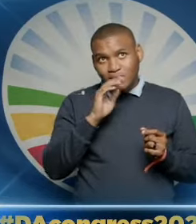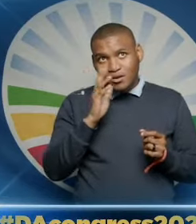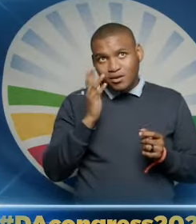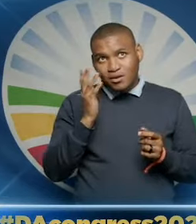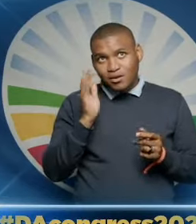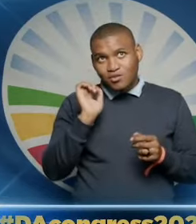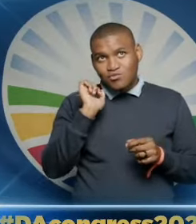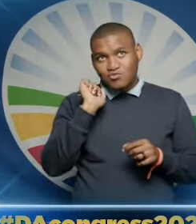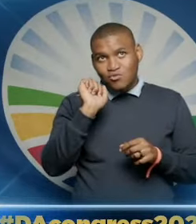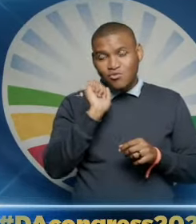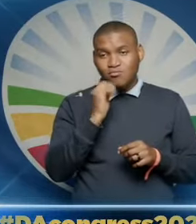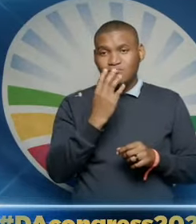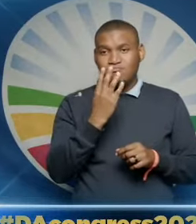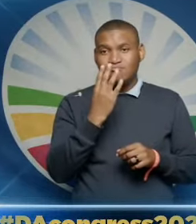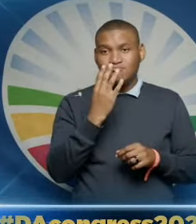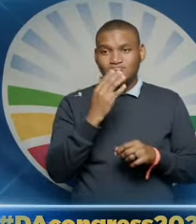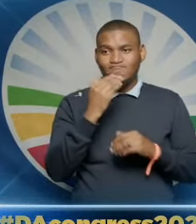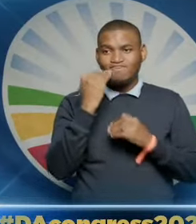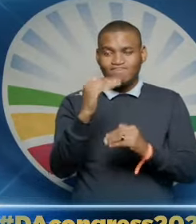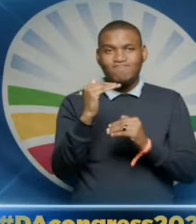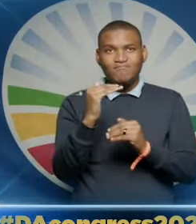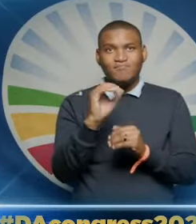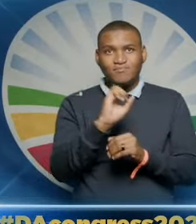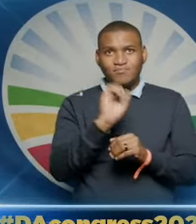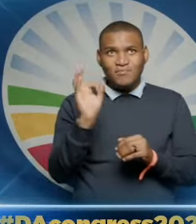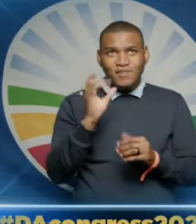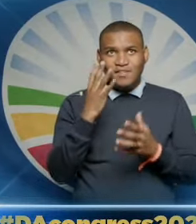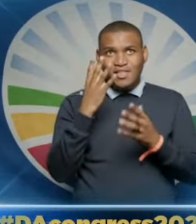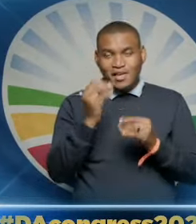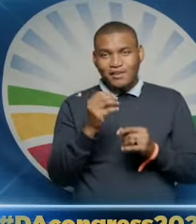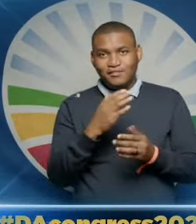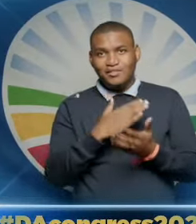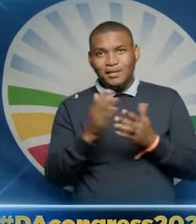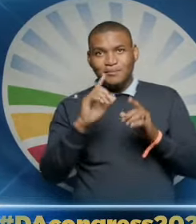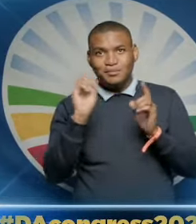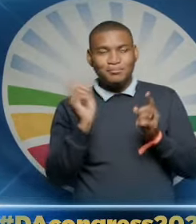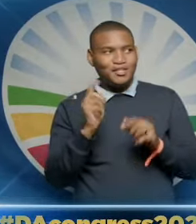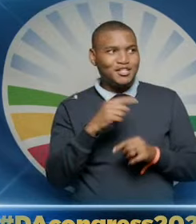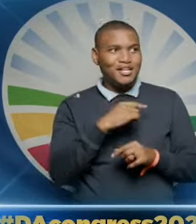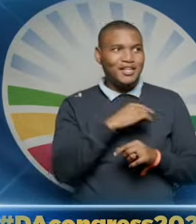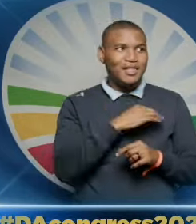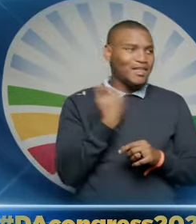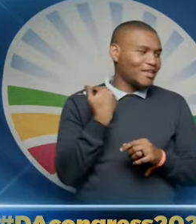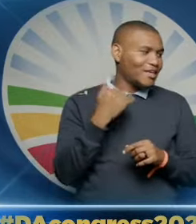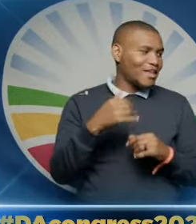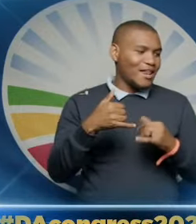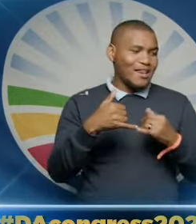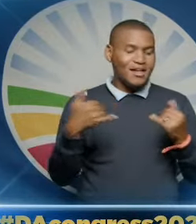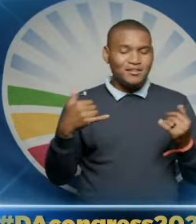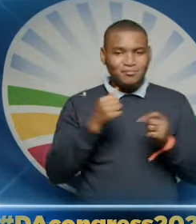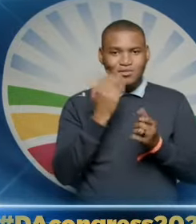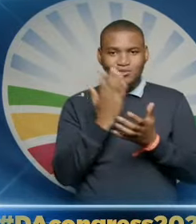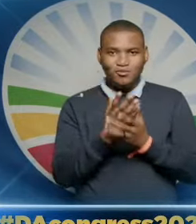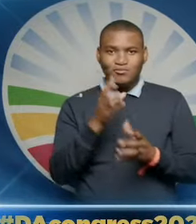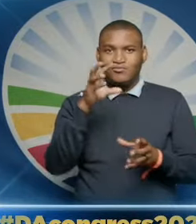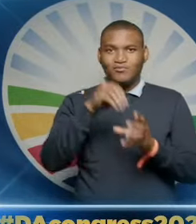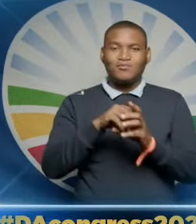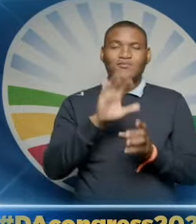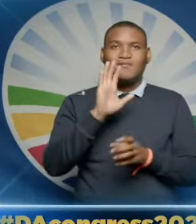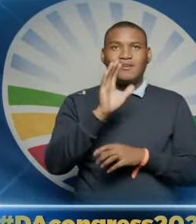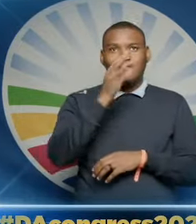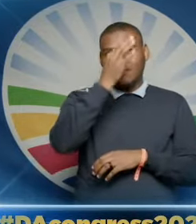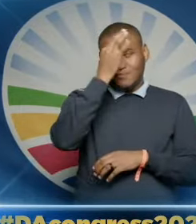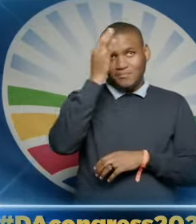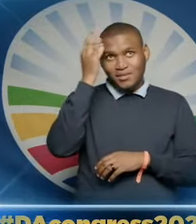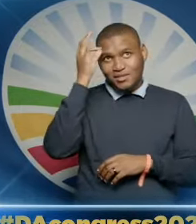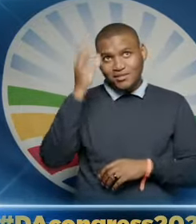muted. So if either of you have some really special killer lines you'd like to make sure you get them in within your 5 minutes. If you just give us a chance,